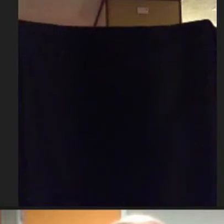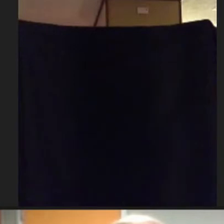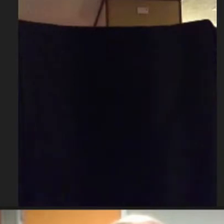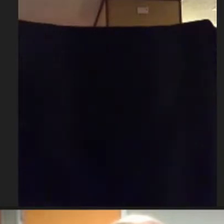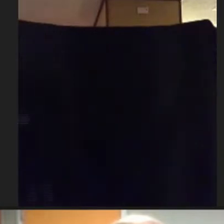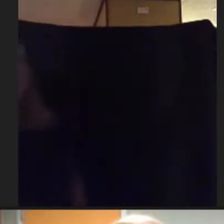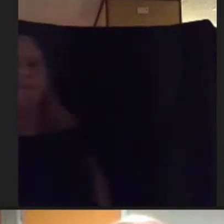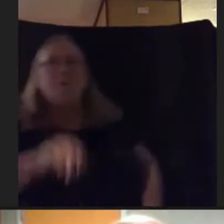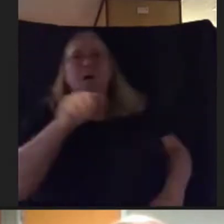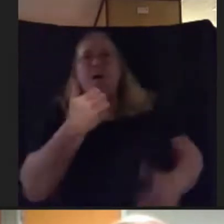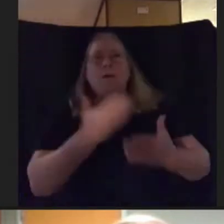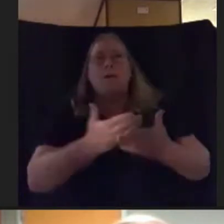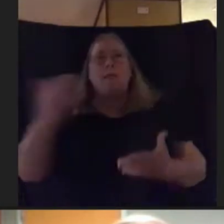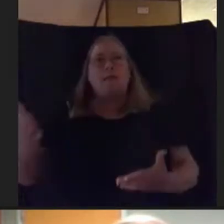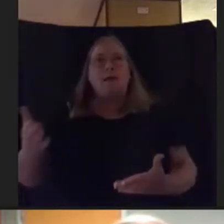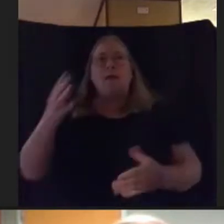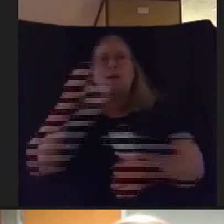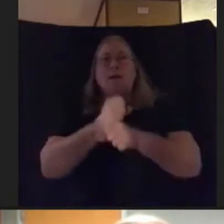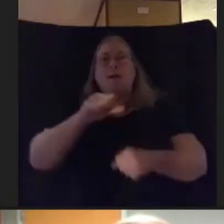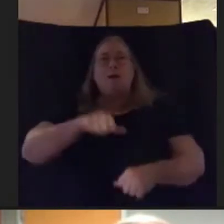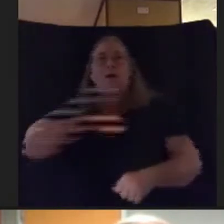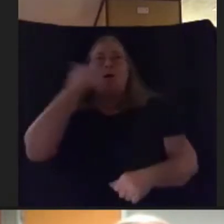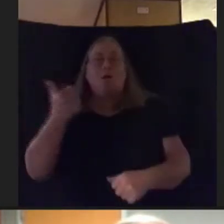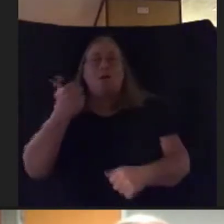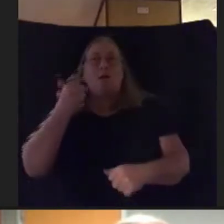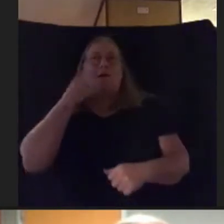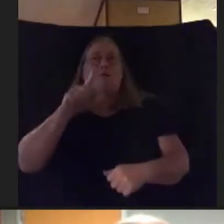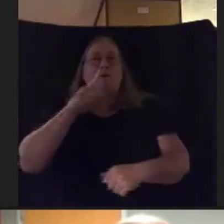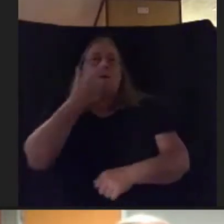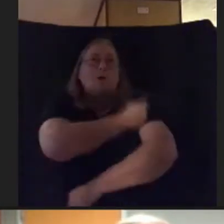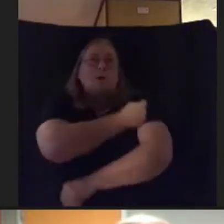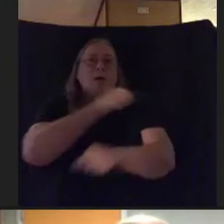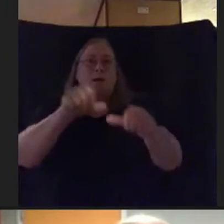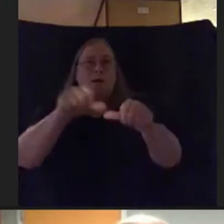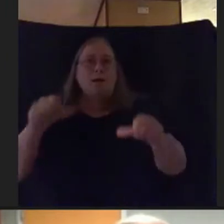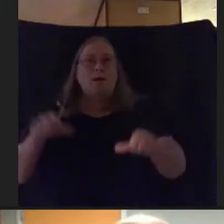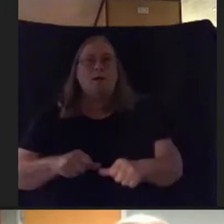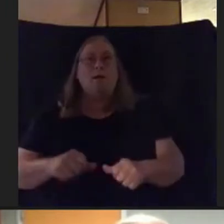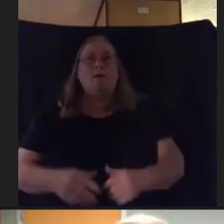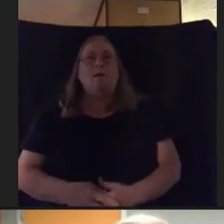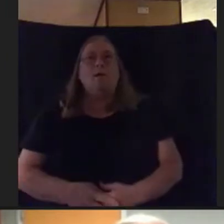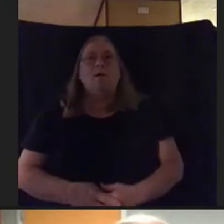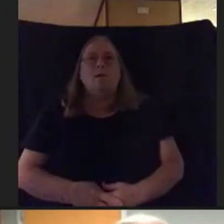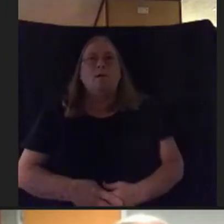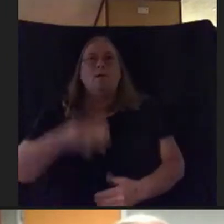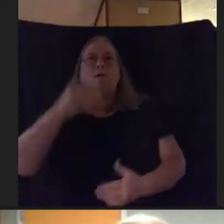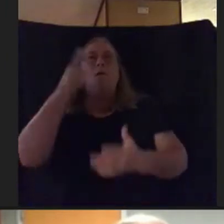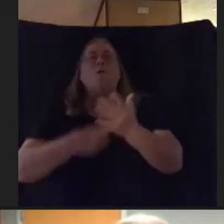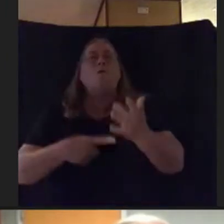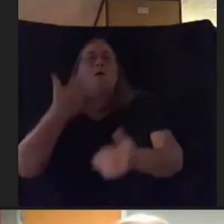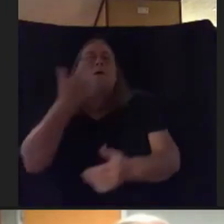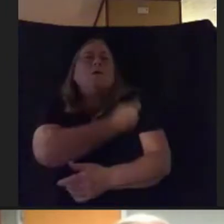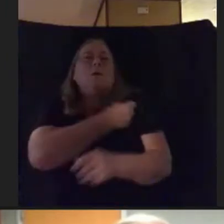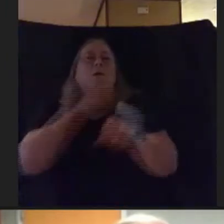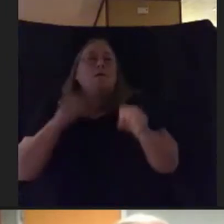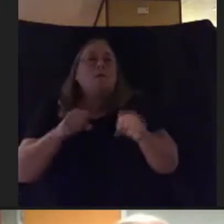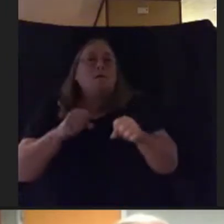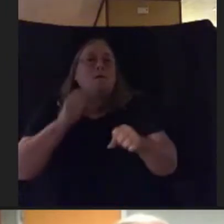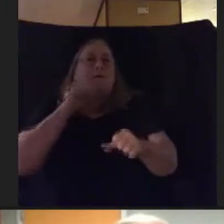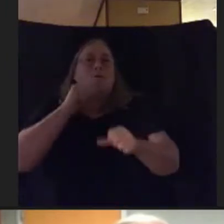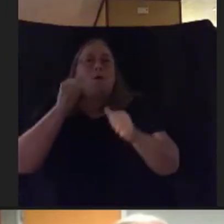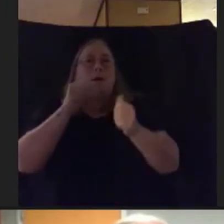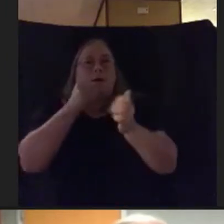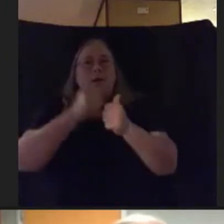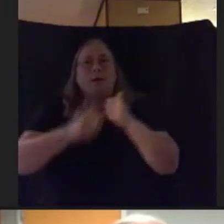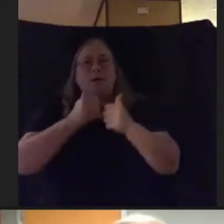on where we are going to have our drive-through locations and also what vaccine availability we're likely to have in each location. So